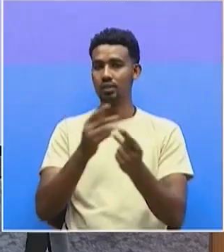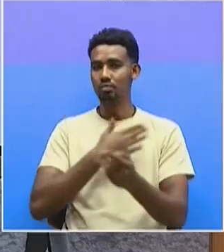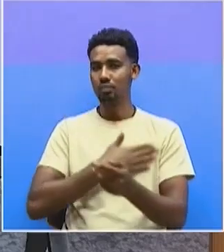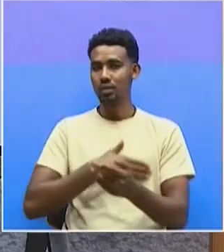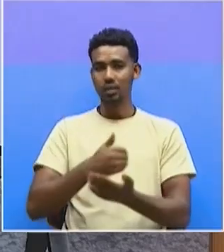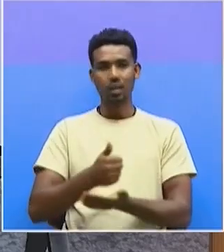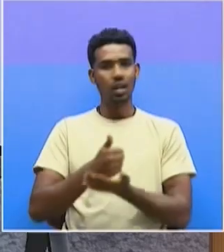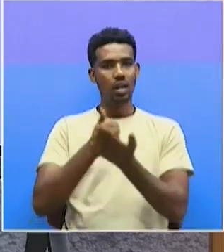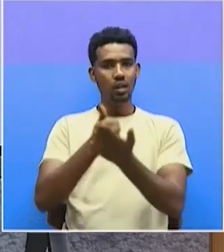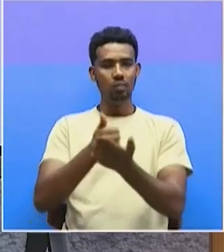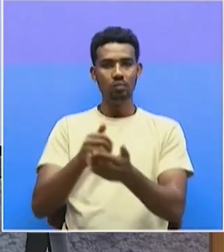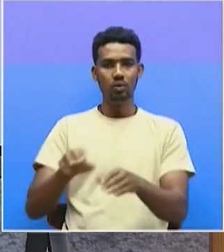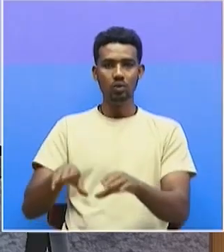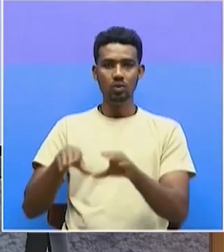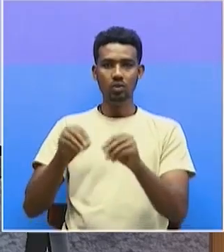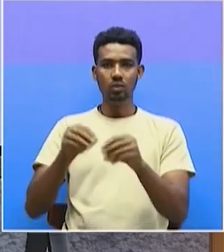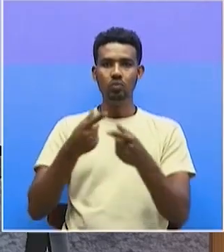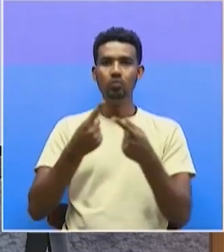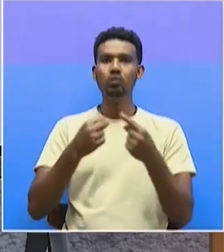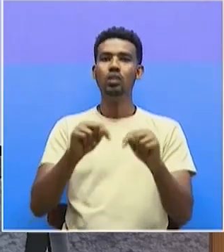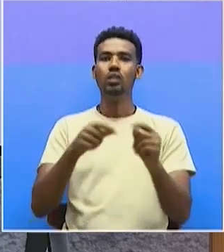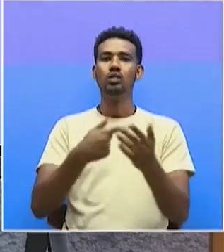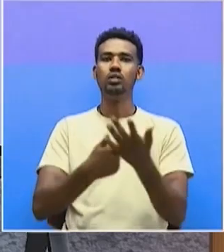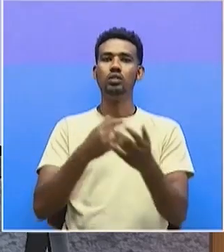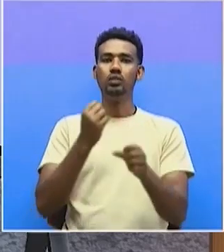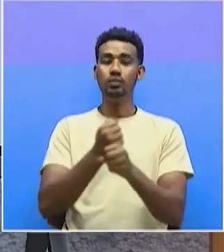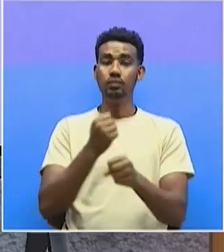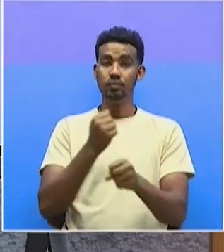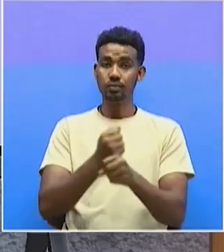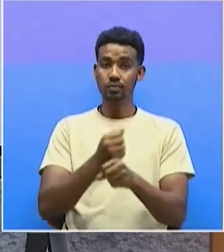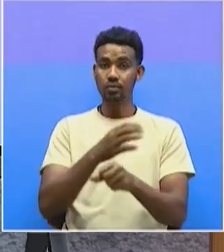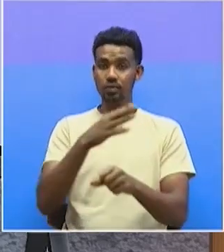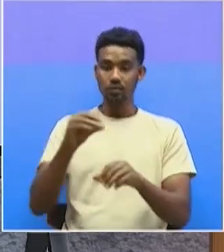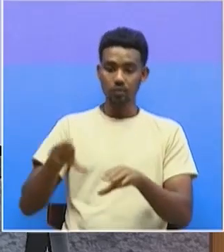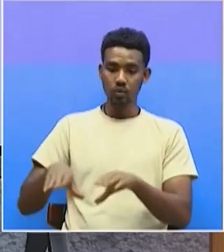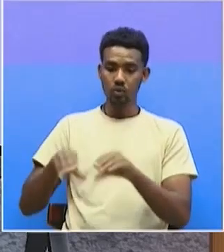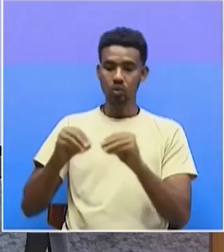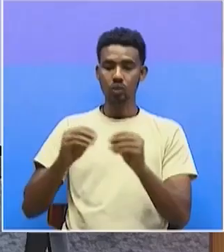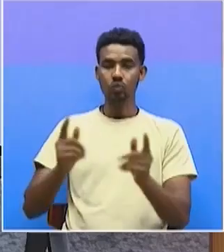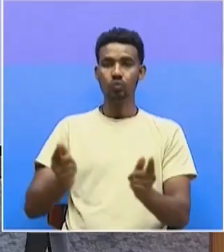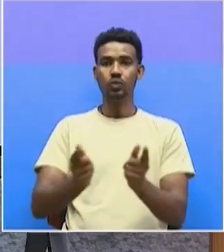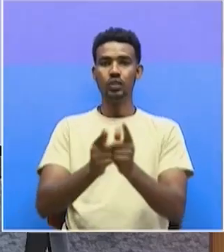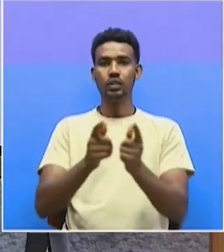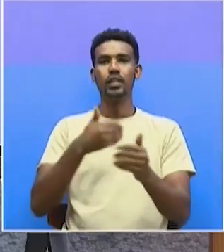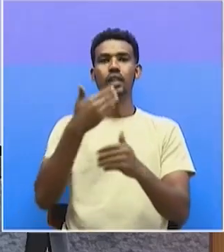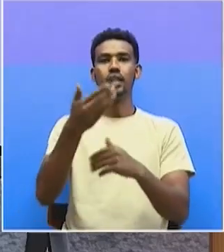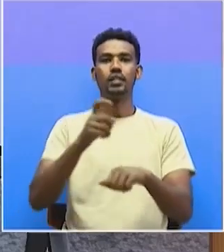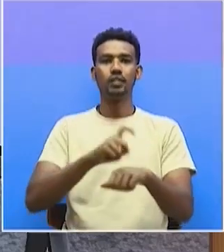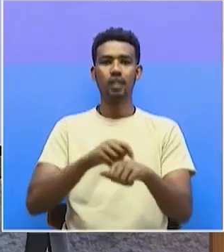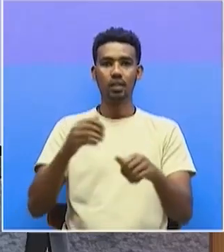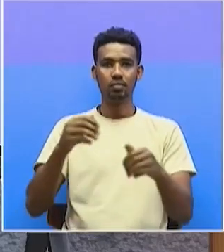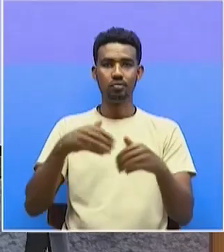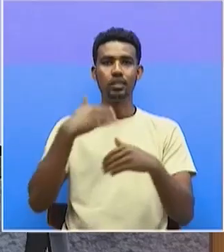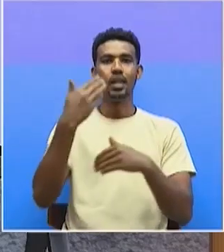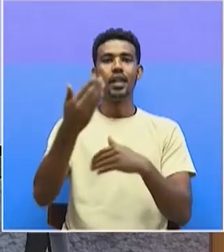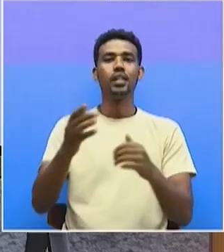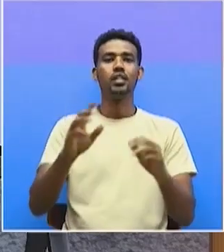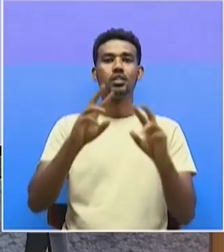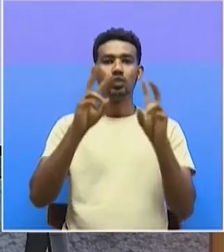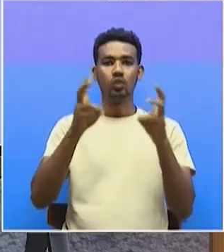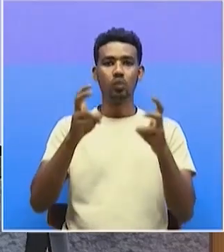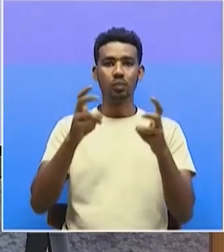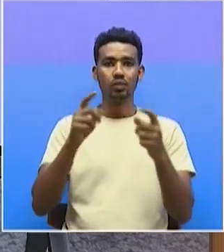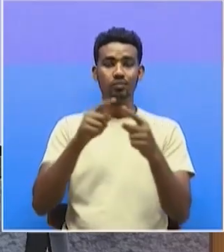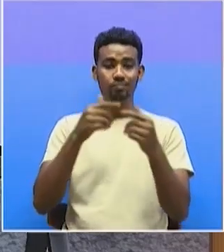them to try this activity. And students, we'll see the next time and the next topic. Until